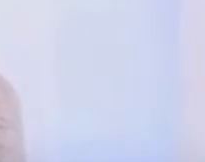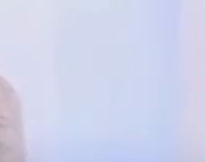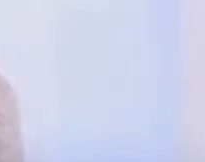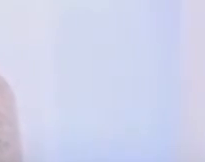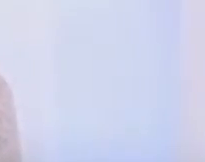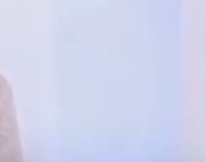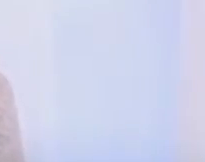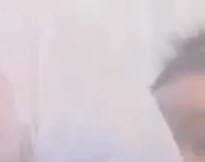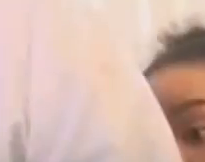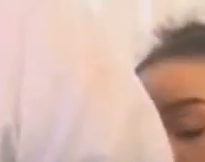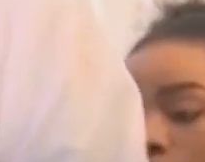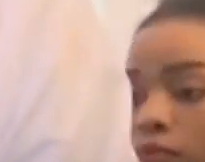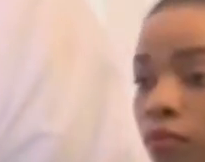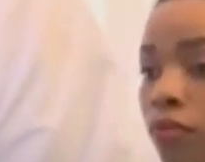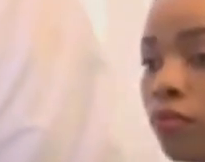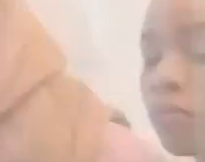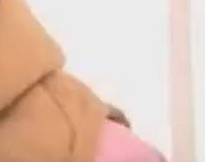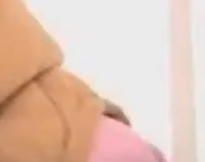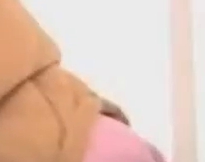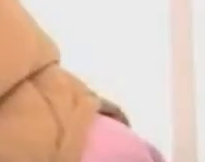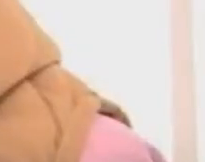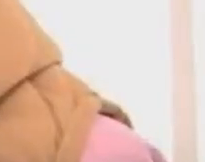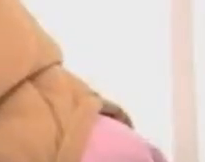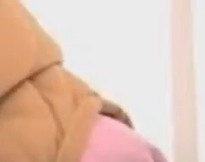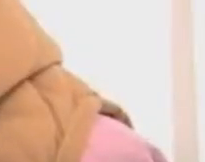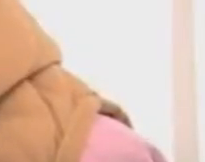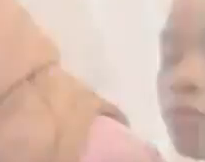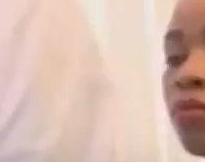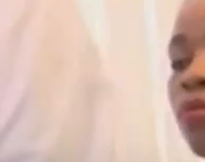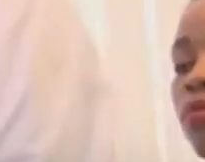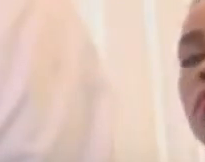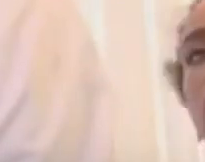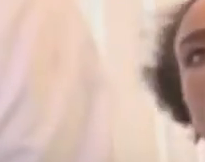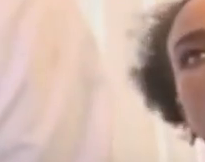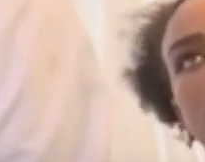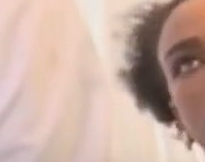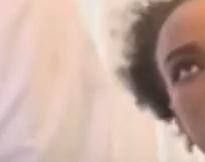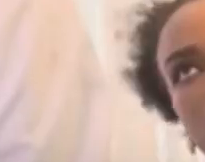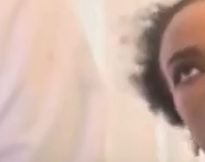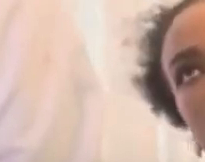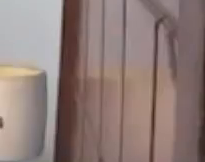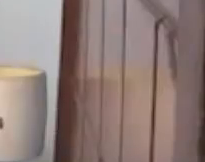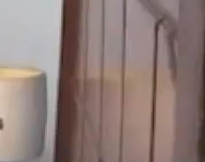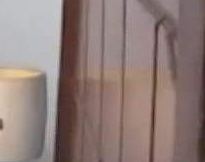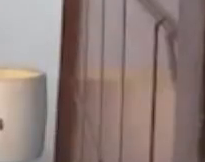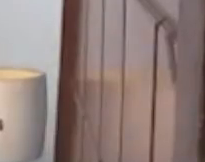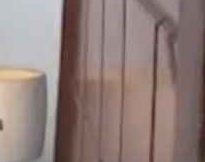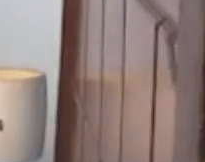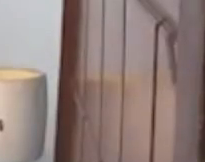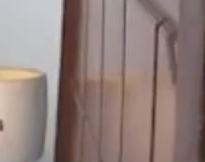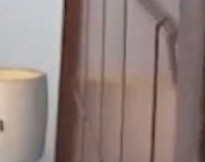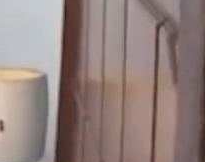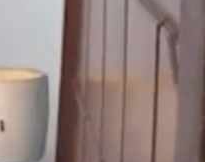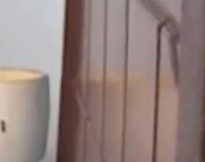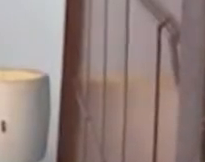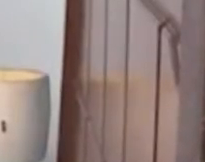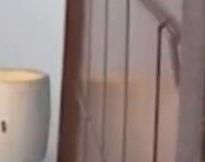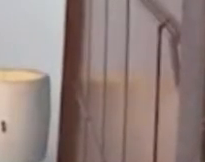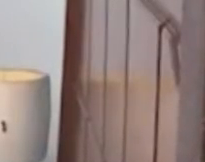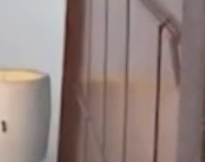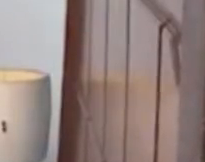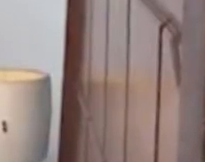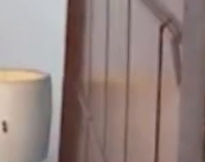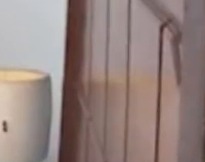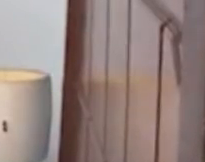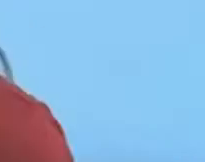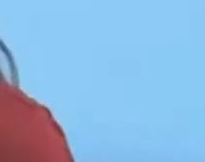You need to watch your weight and that reduce fat in your meals and most importantly, check your weight. You're asking me to calm down